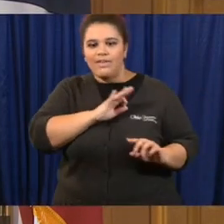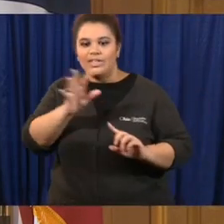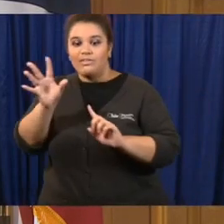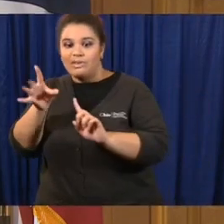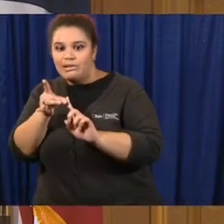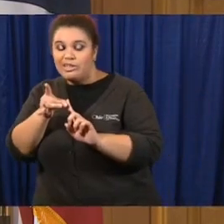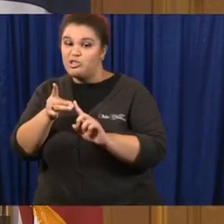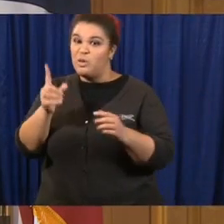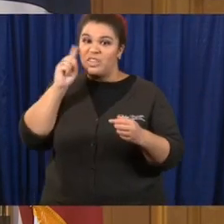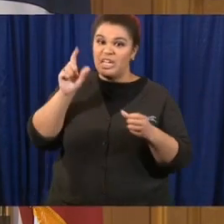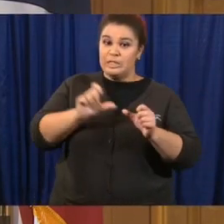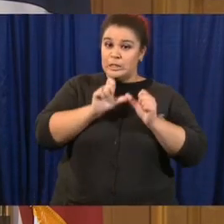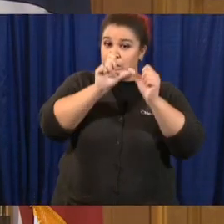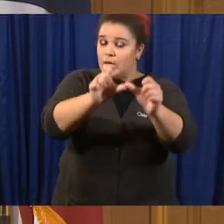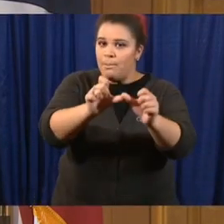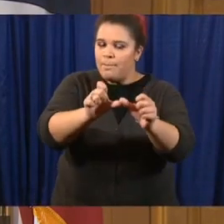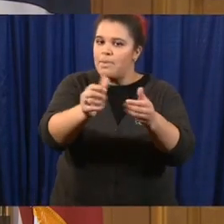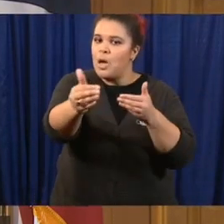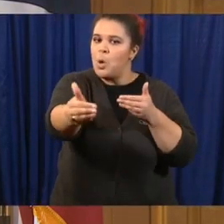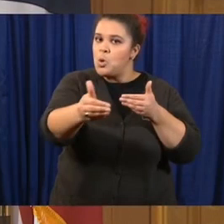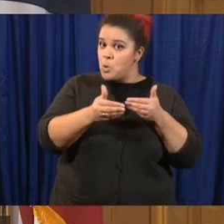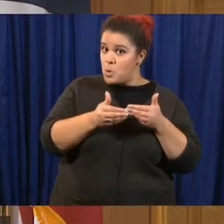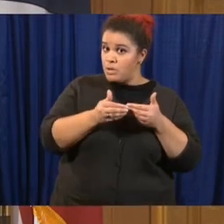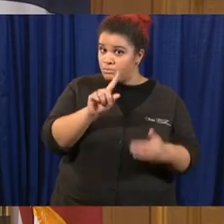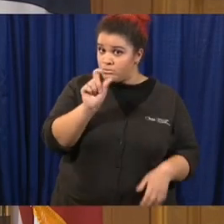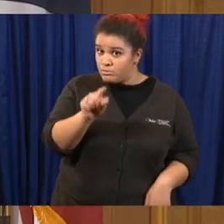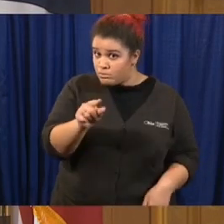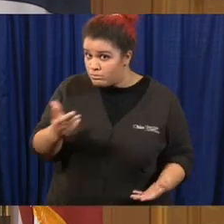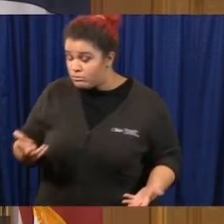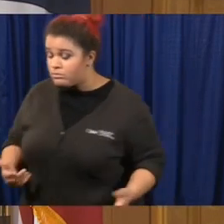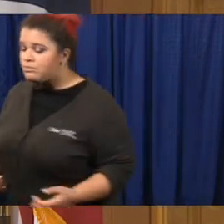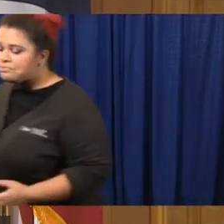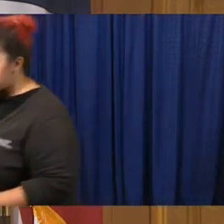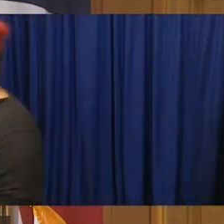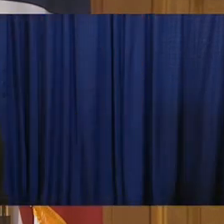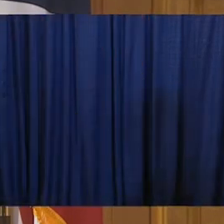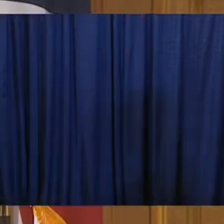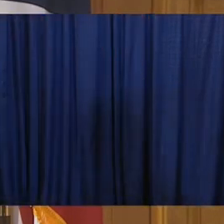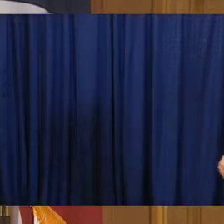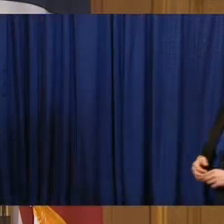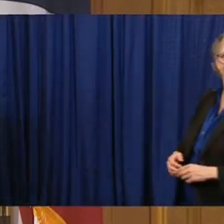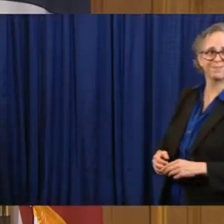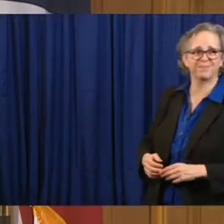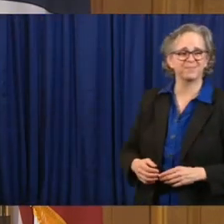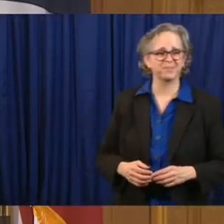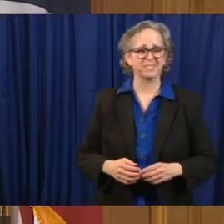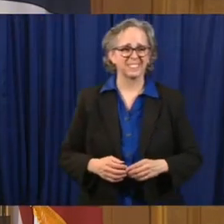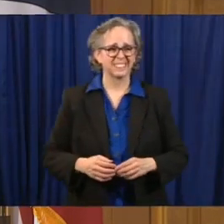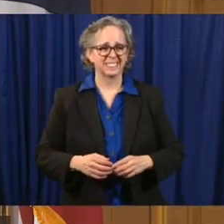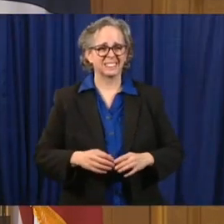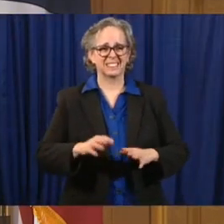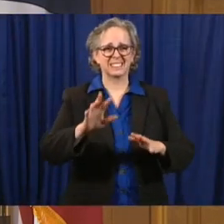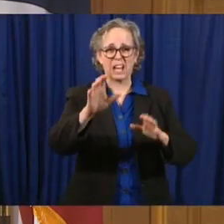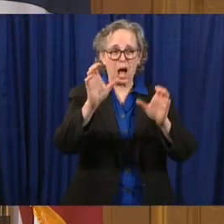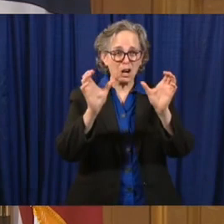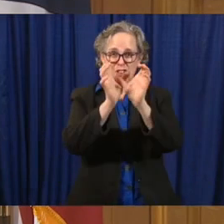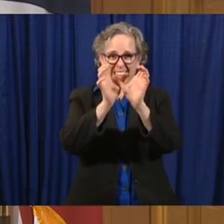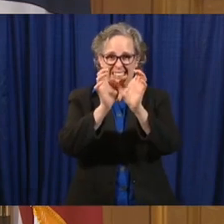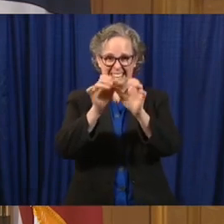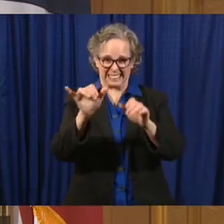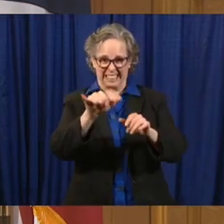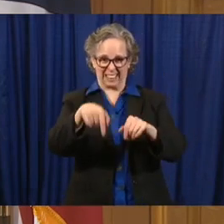or anything else that could happen as a result of the virus, because I know there are some issues with workers and inmates getting